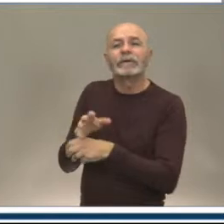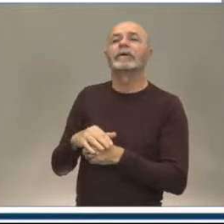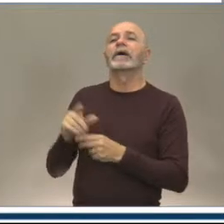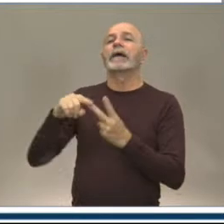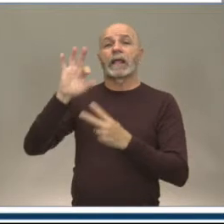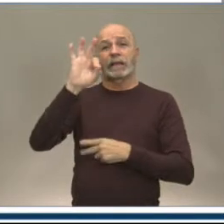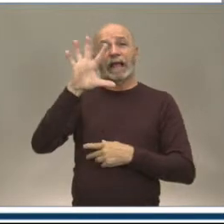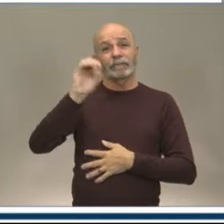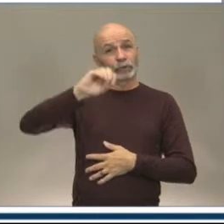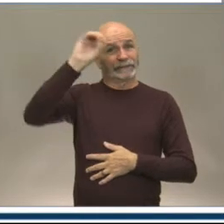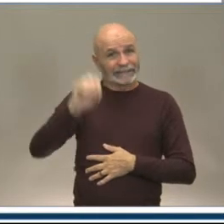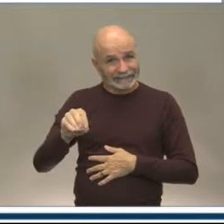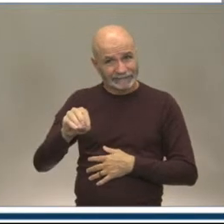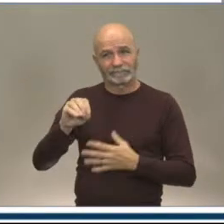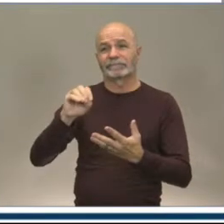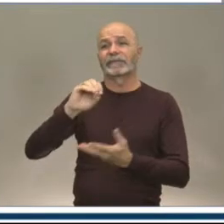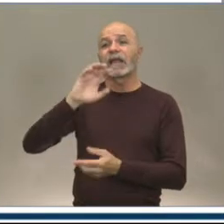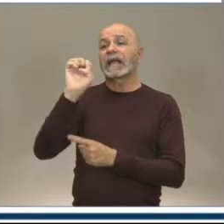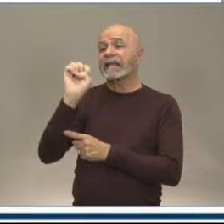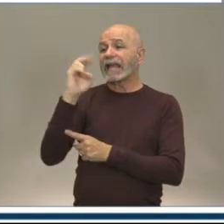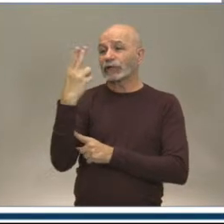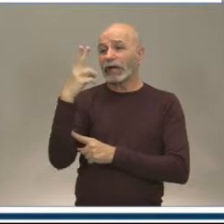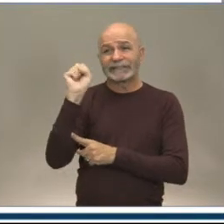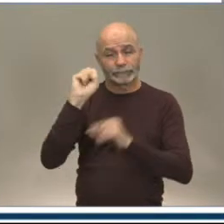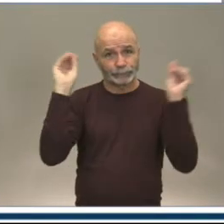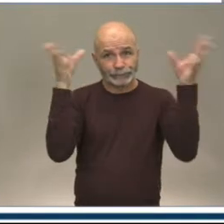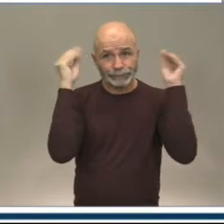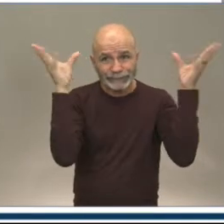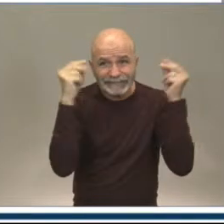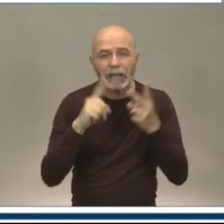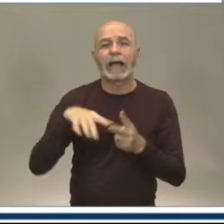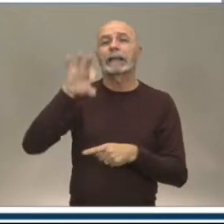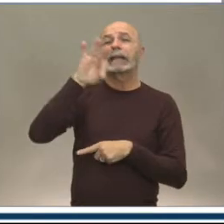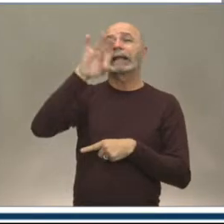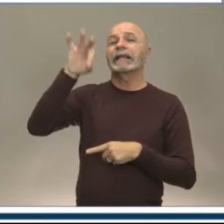EHS, 99% are fully vaccinated, and